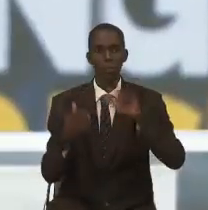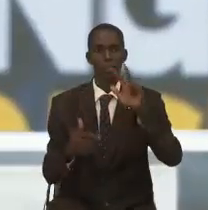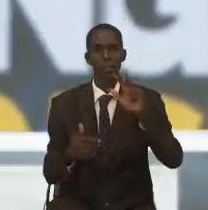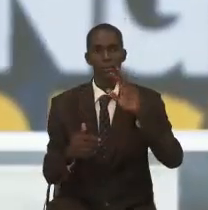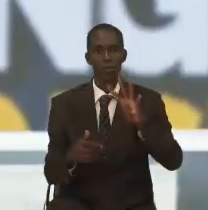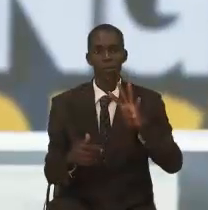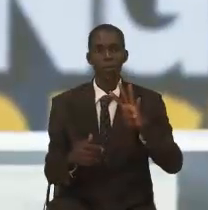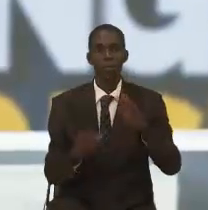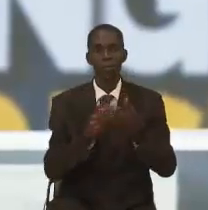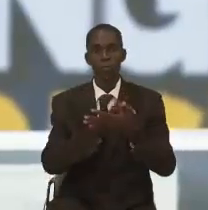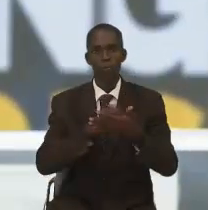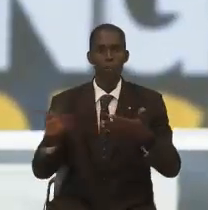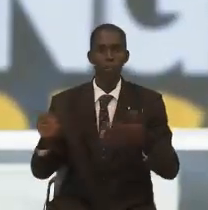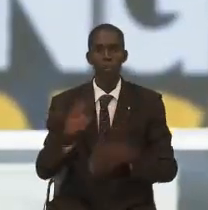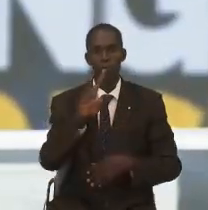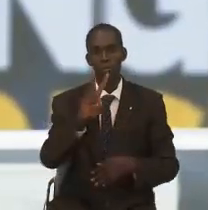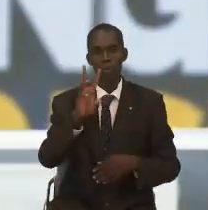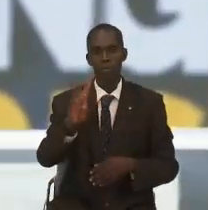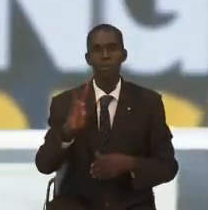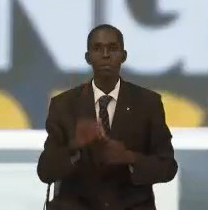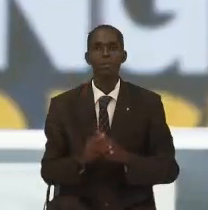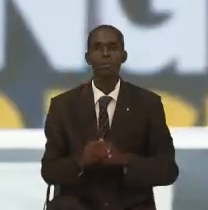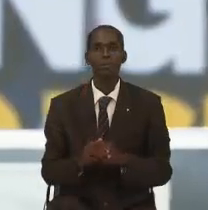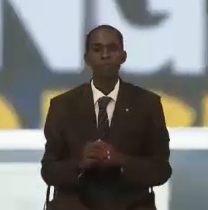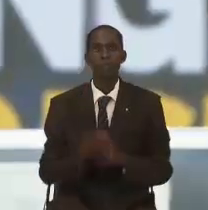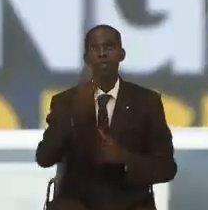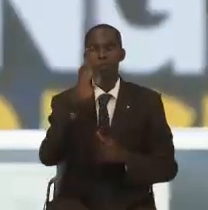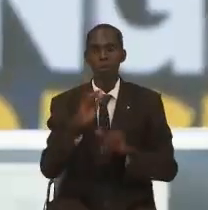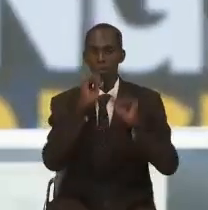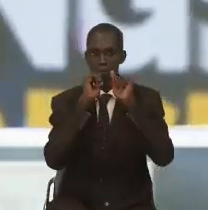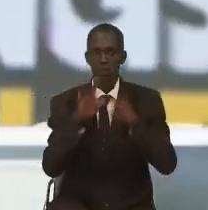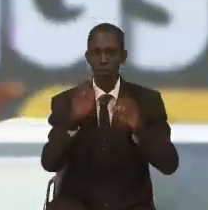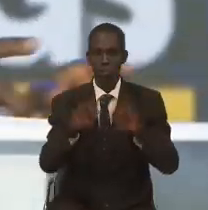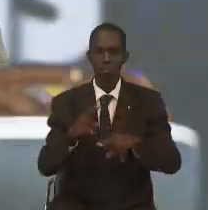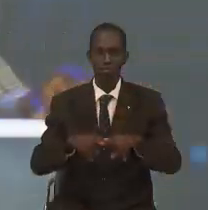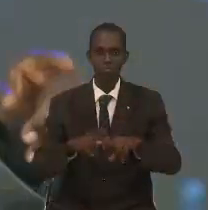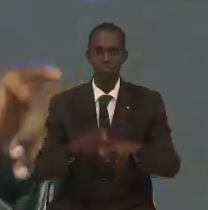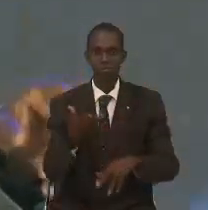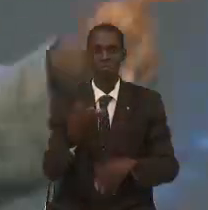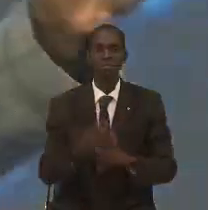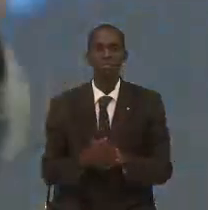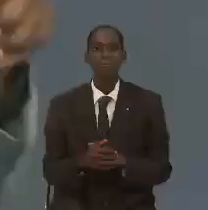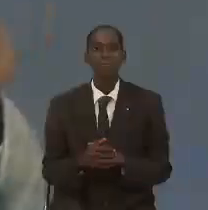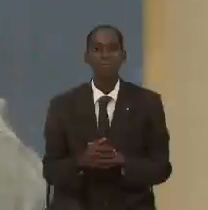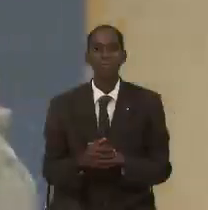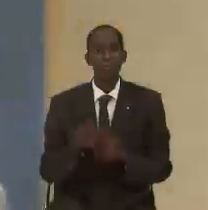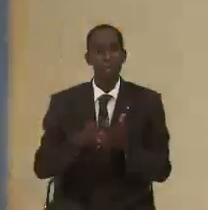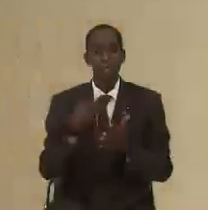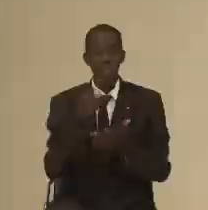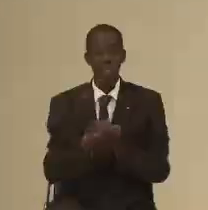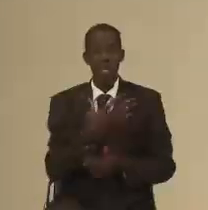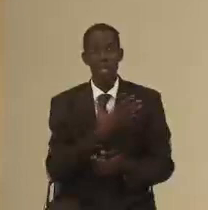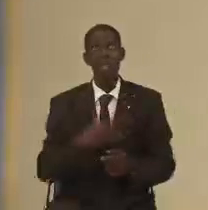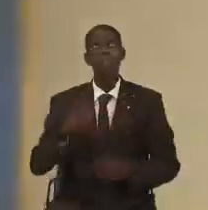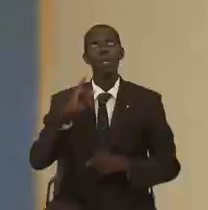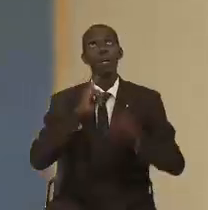we're reading from verse 26. God bless you. You can sit down. It says, and I